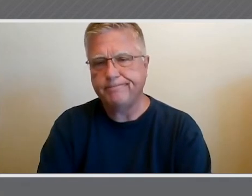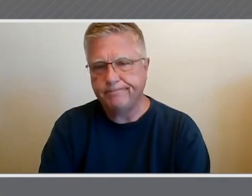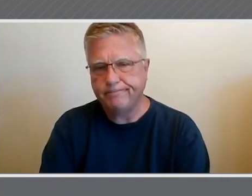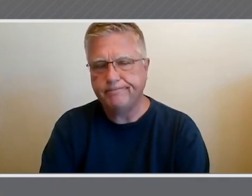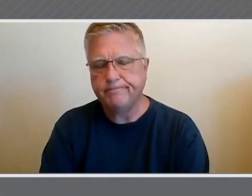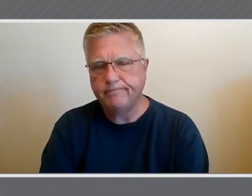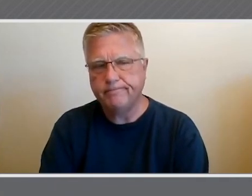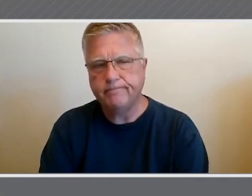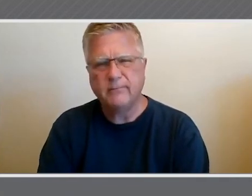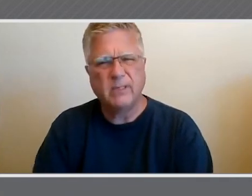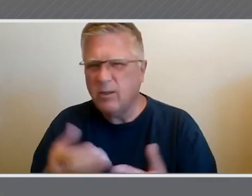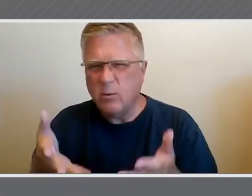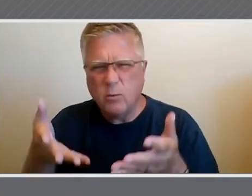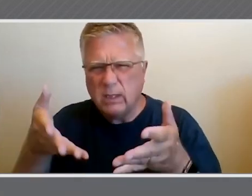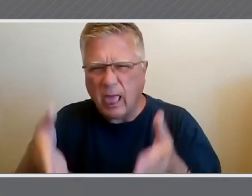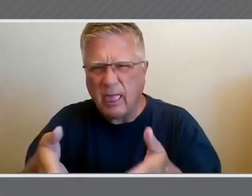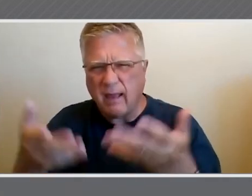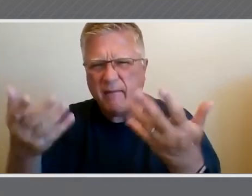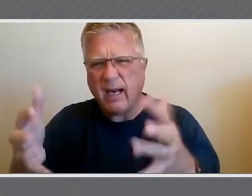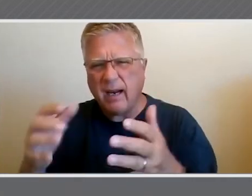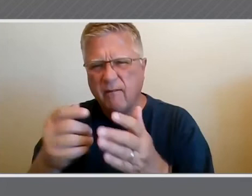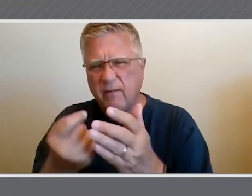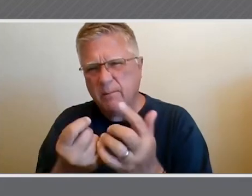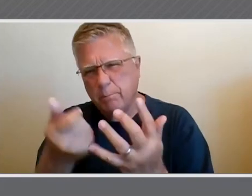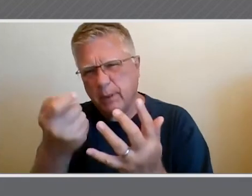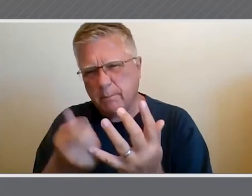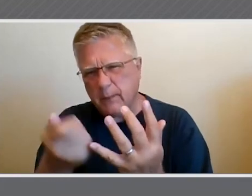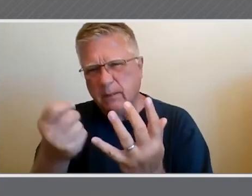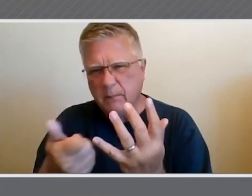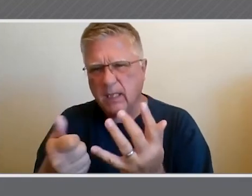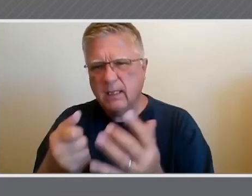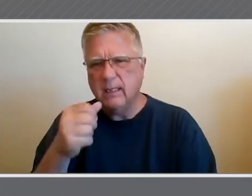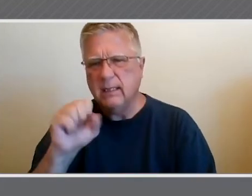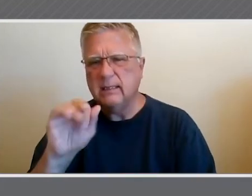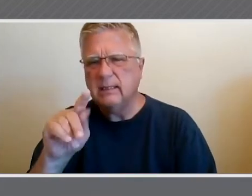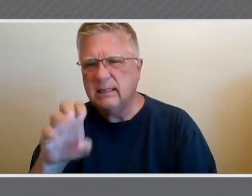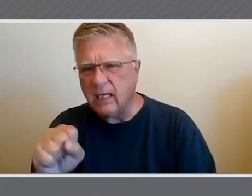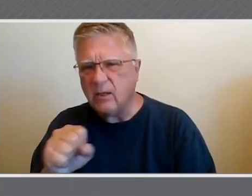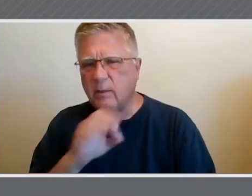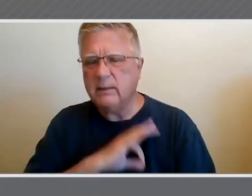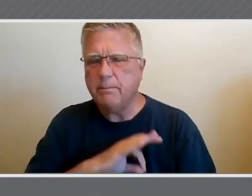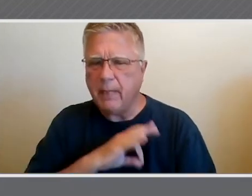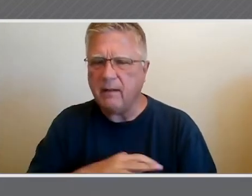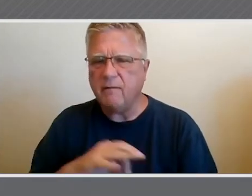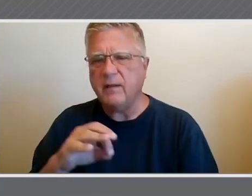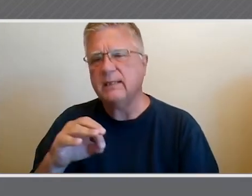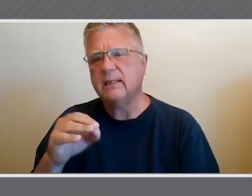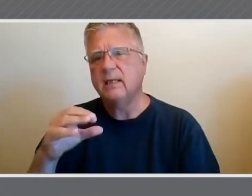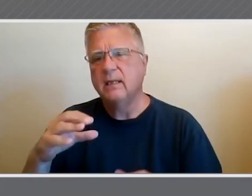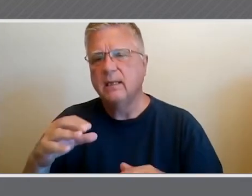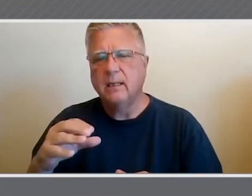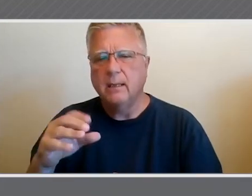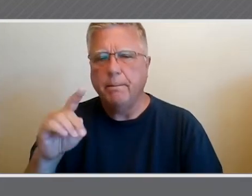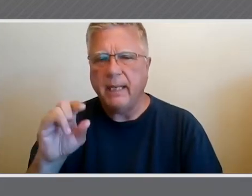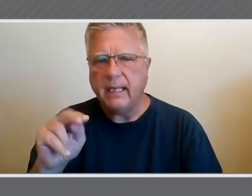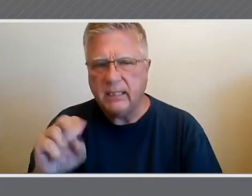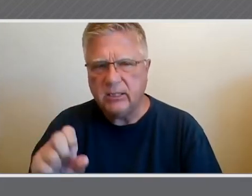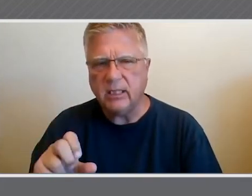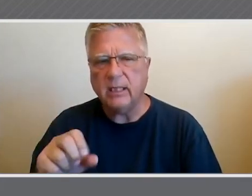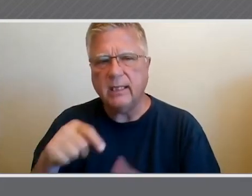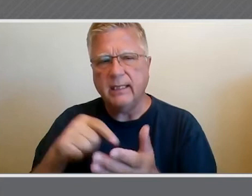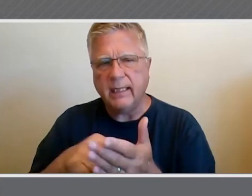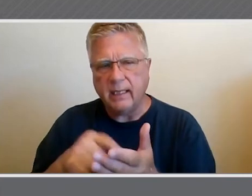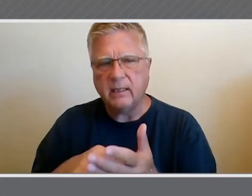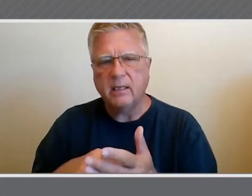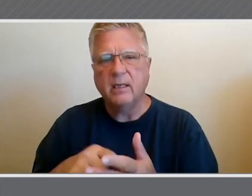So then what's left after you take out salaries and benefits, and pension and workers' comp and debt service is services and